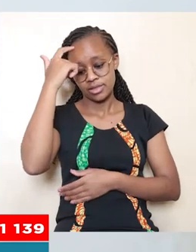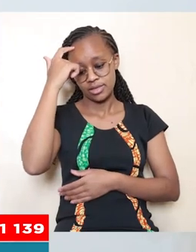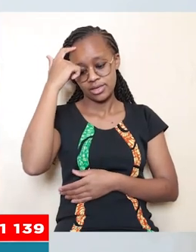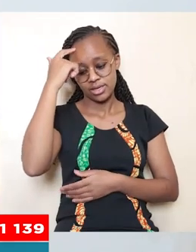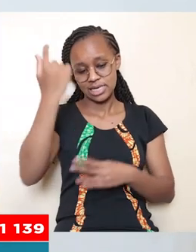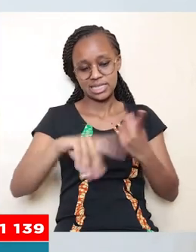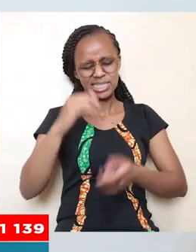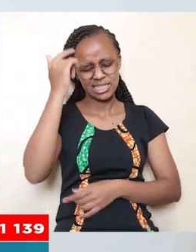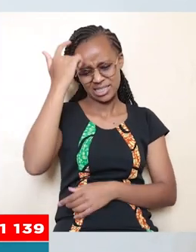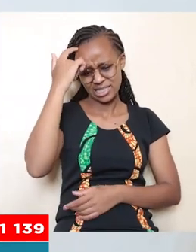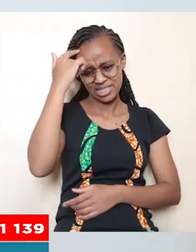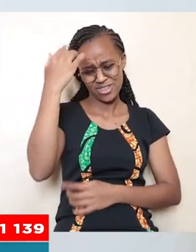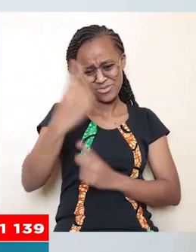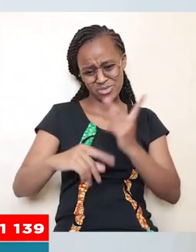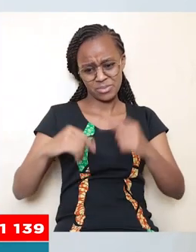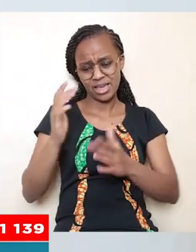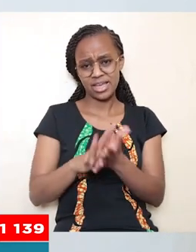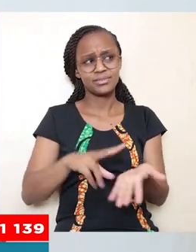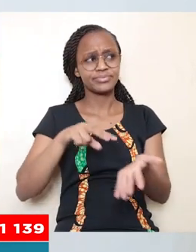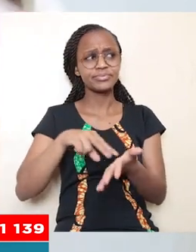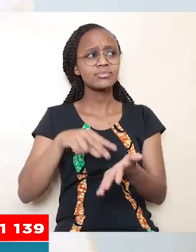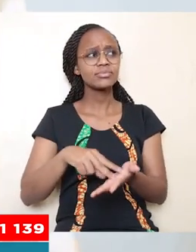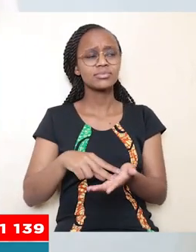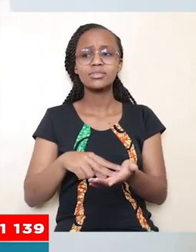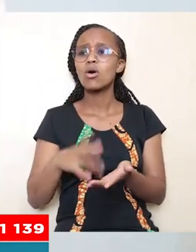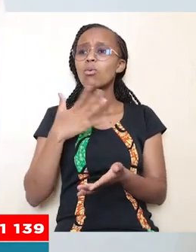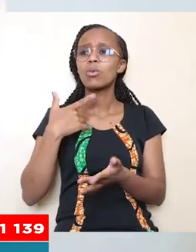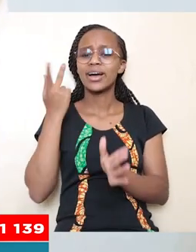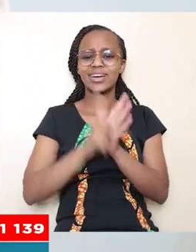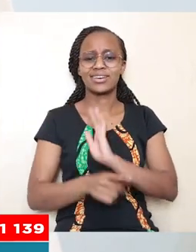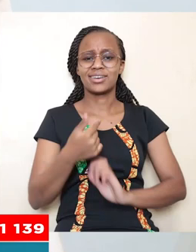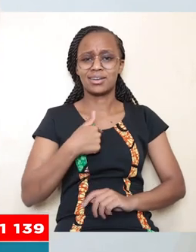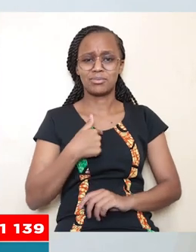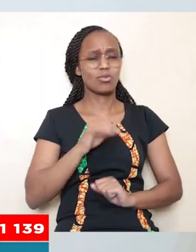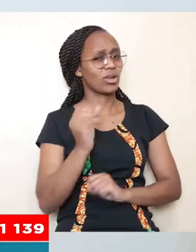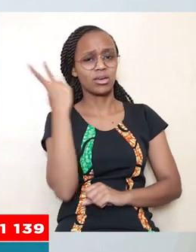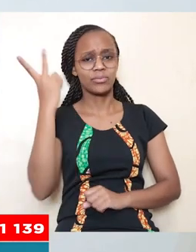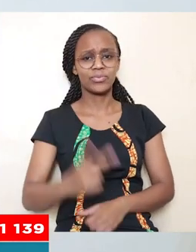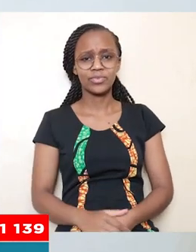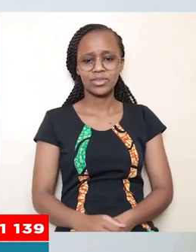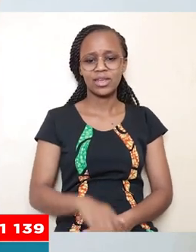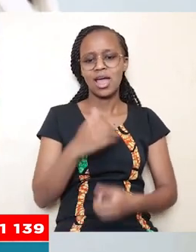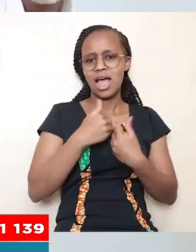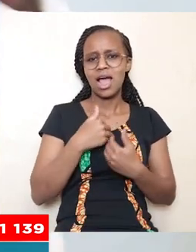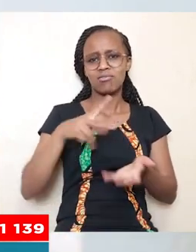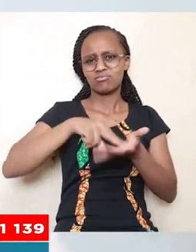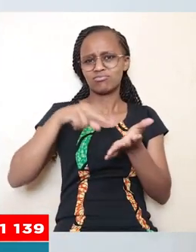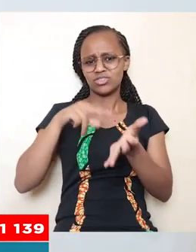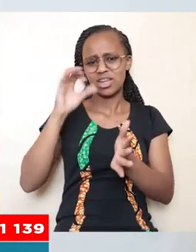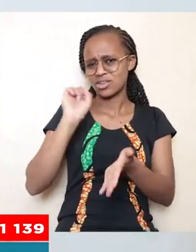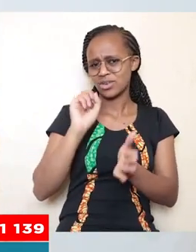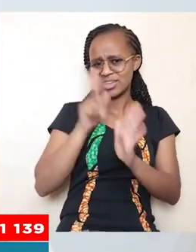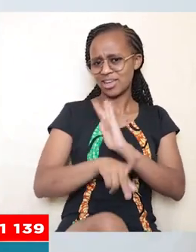kumchapa, utafikiria. Alafu usimame. Anasema, okay, utaka kuniua. Okay. So you have stood to kill